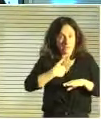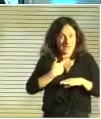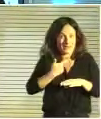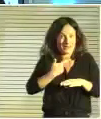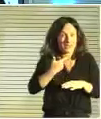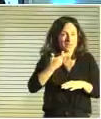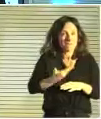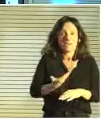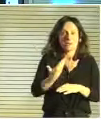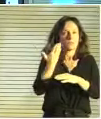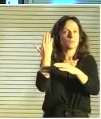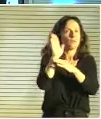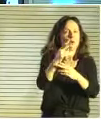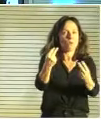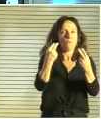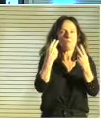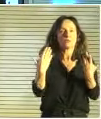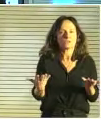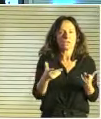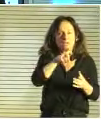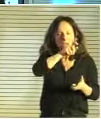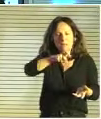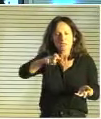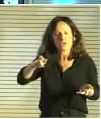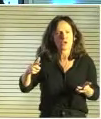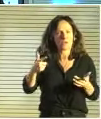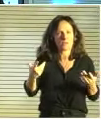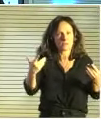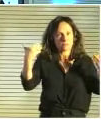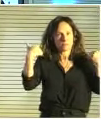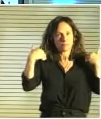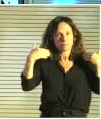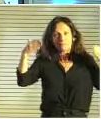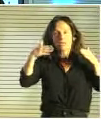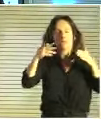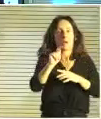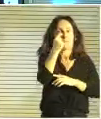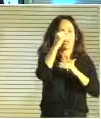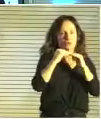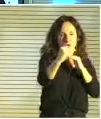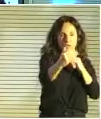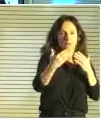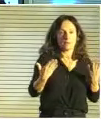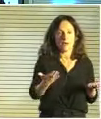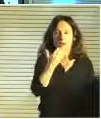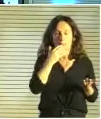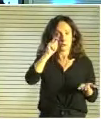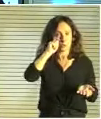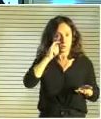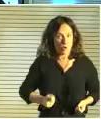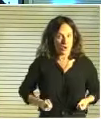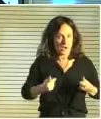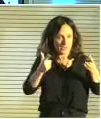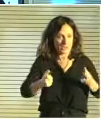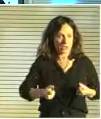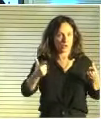the other topic is when you see the spendings of tourists in the least developed